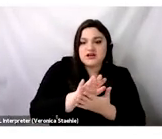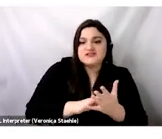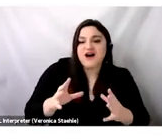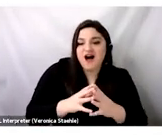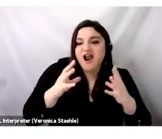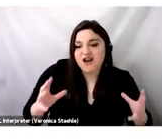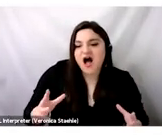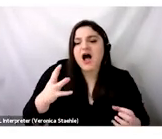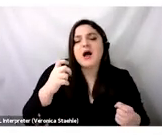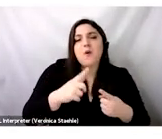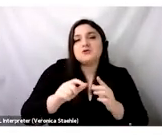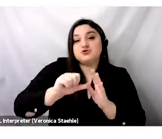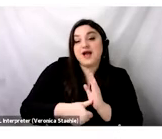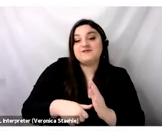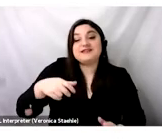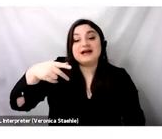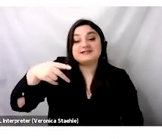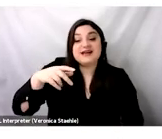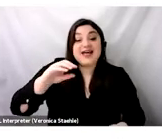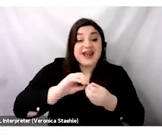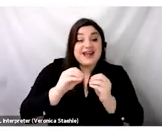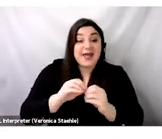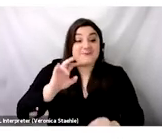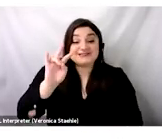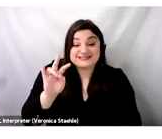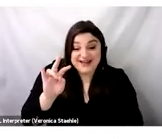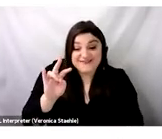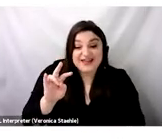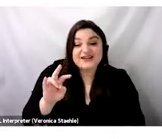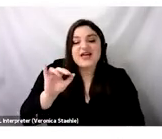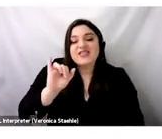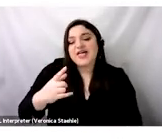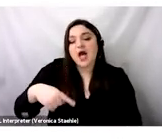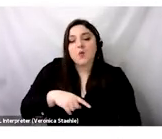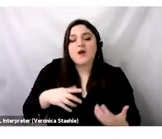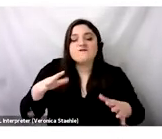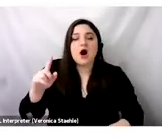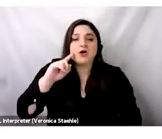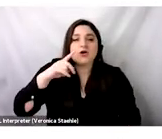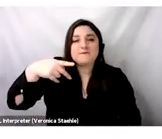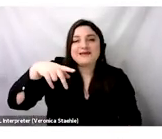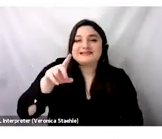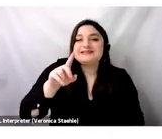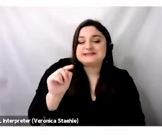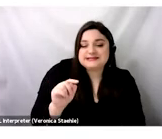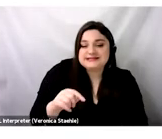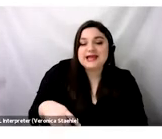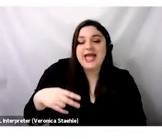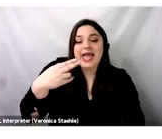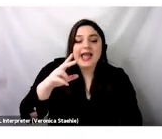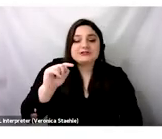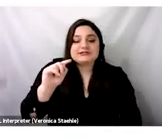of like PET, high density polyethylene, which is HDPE, PVC, right, vinyl. But the other is just like